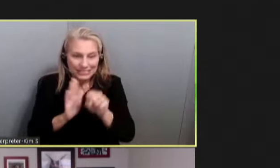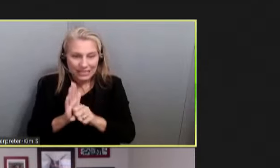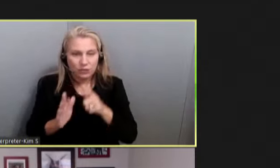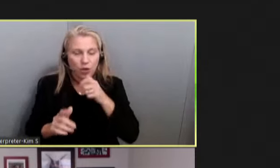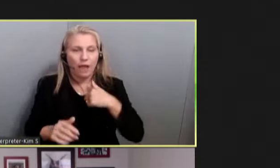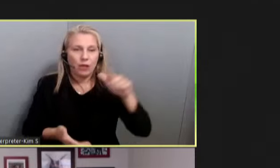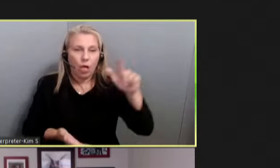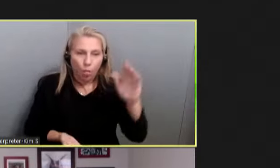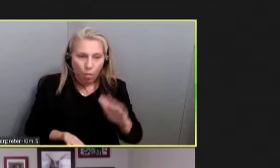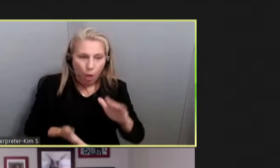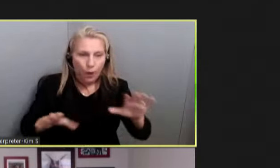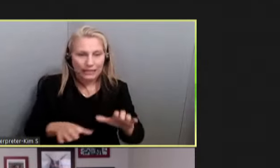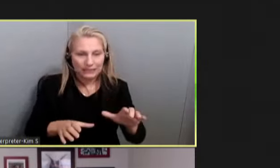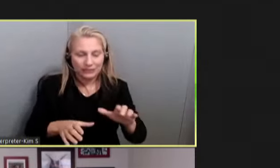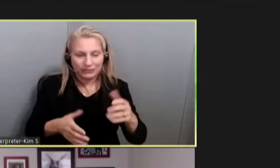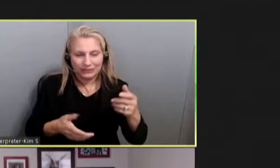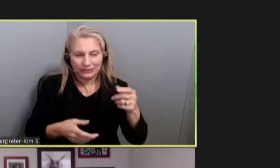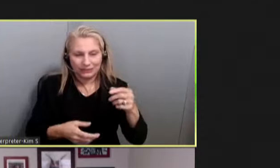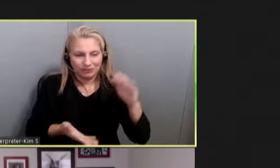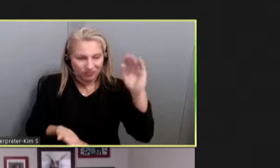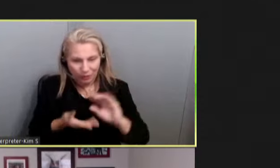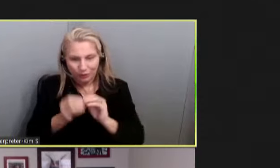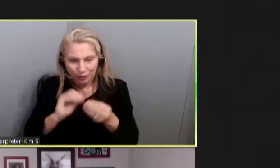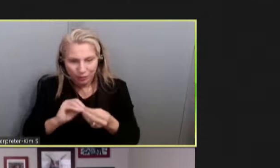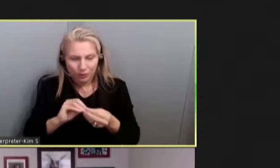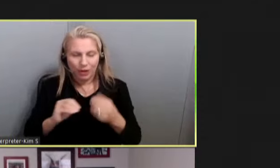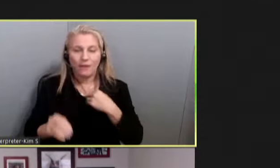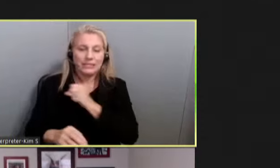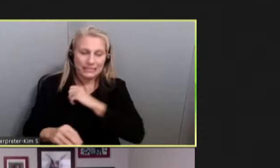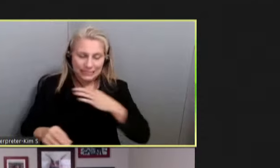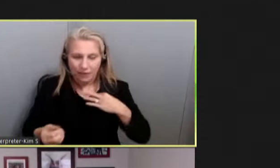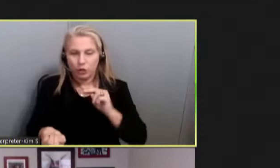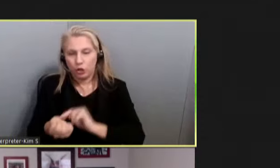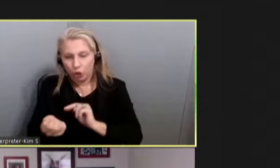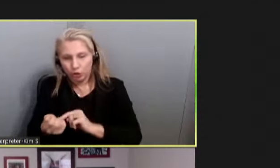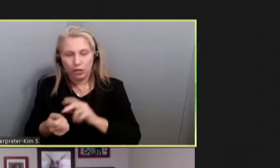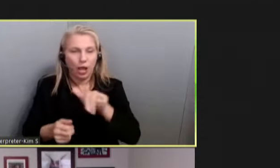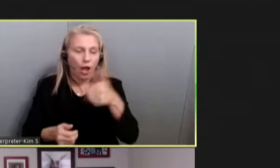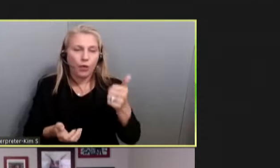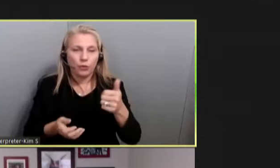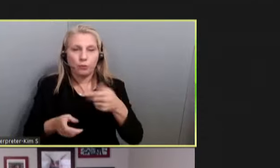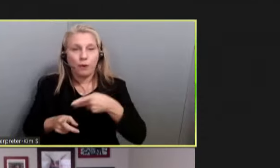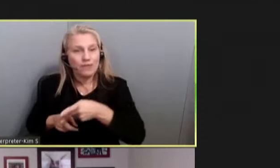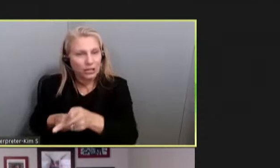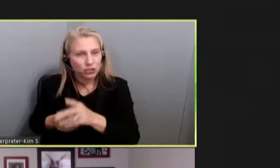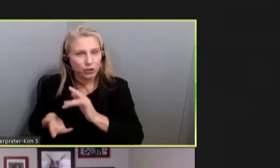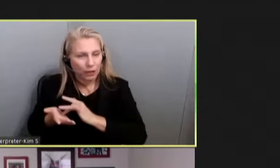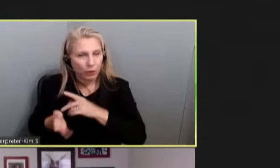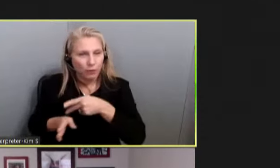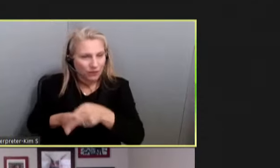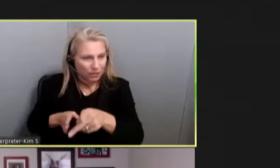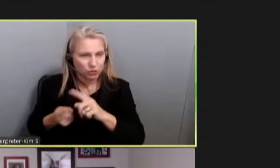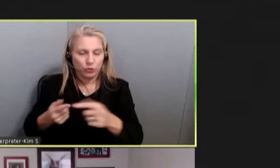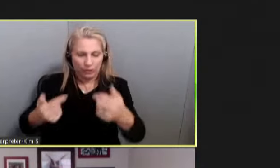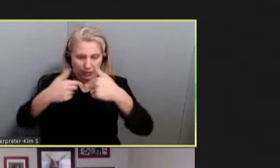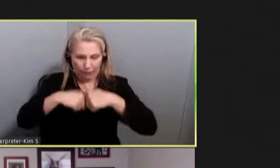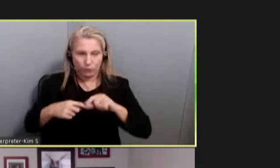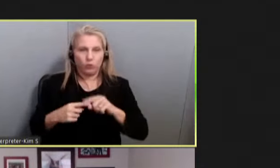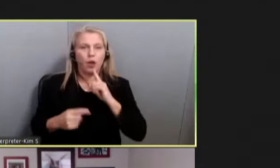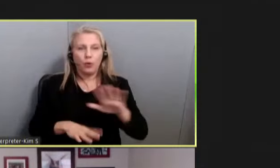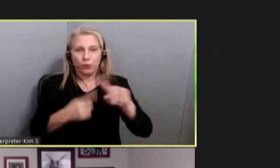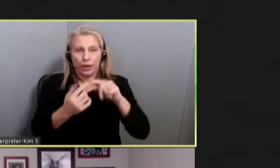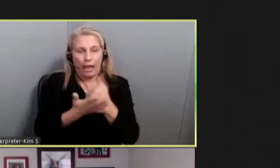low activity, having staff members and nurses and other medical professionals come into the state of Colorado to help us handle this?